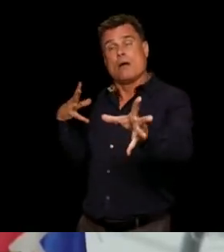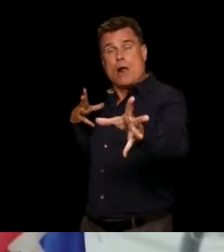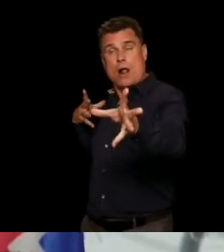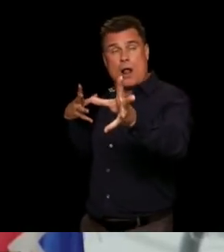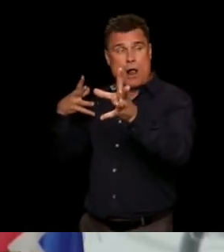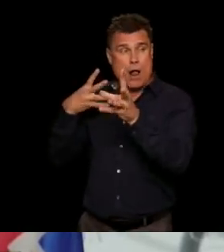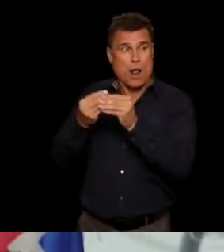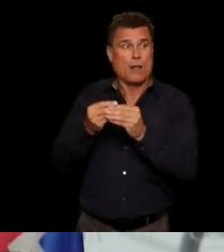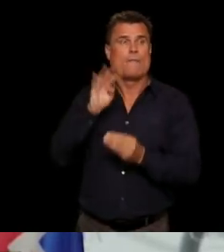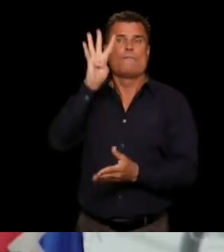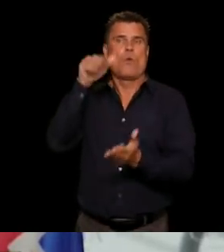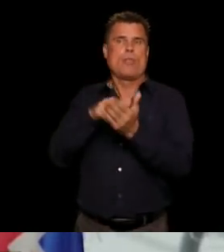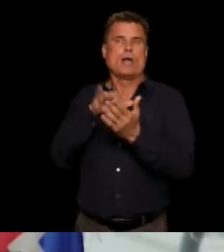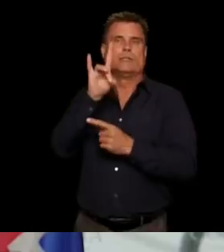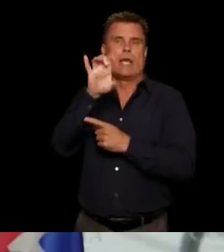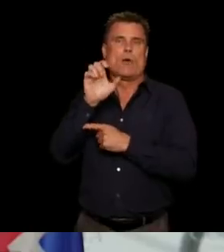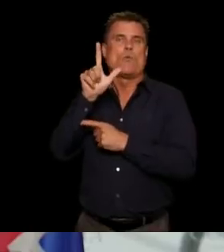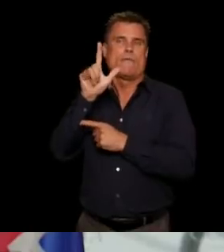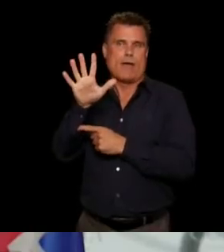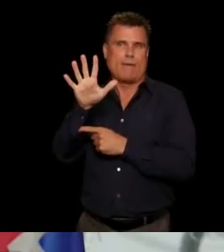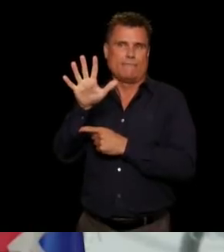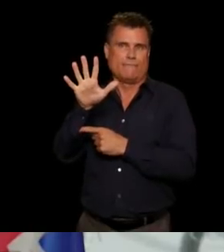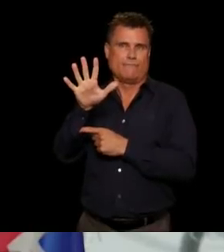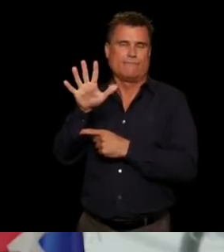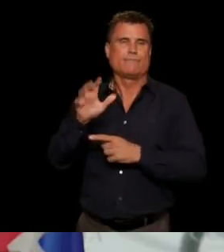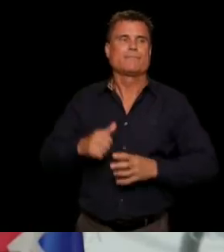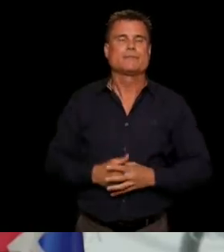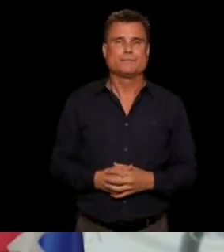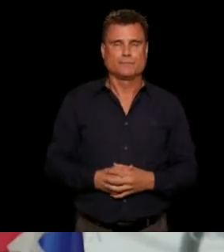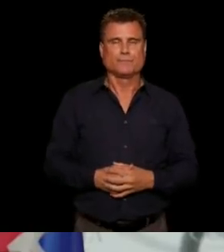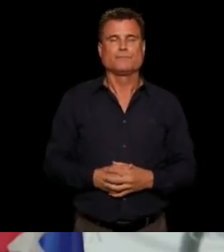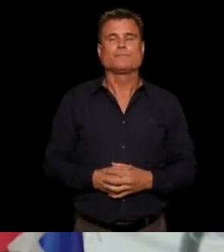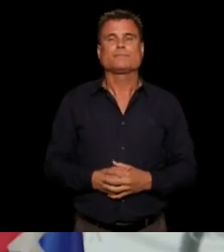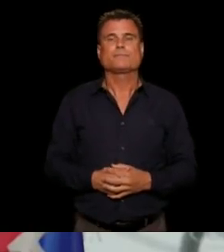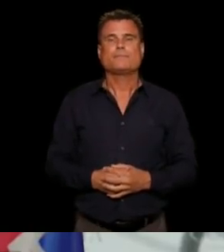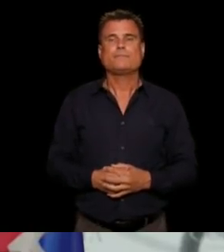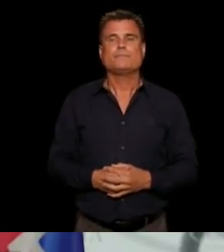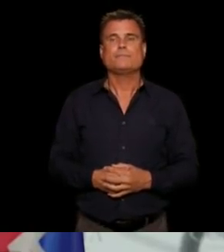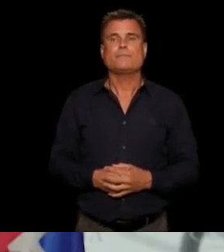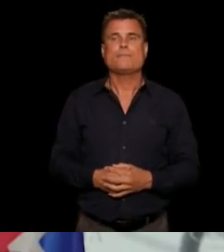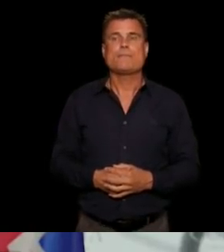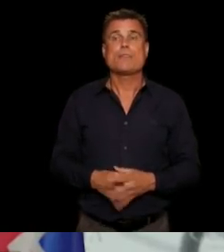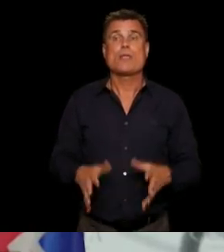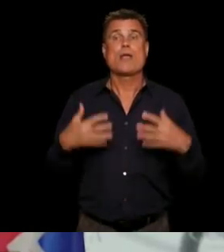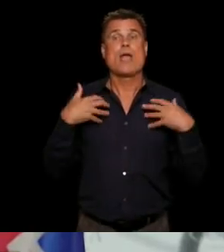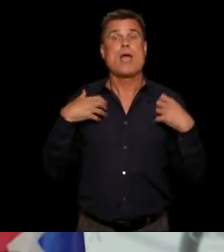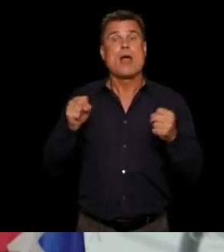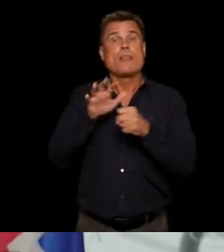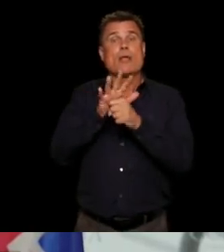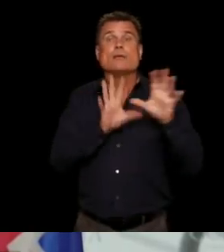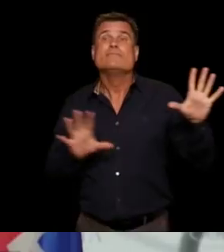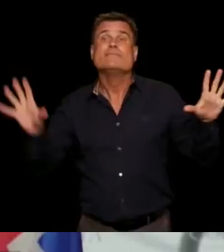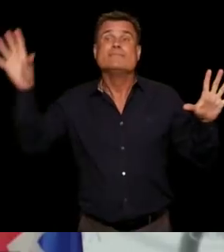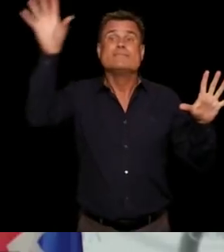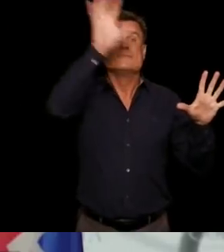the beginning of the pandemic to 4,825 COVID-19 infections. By health